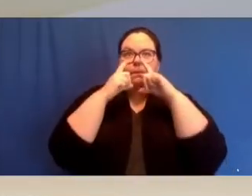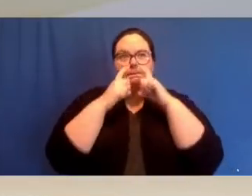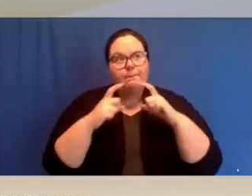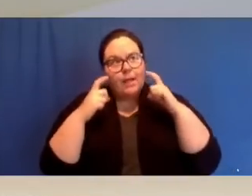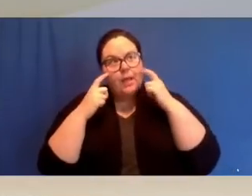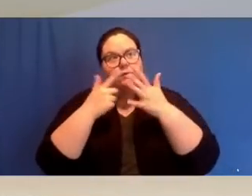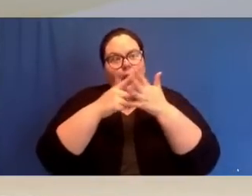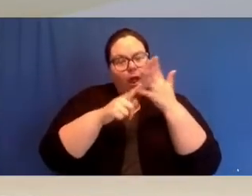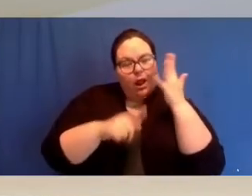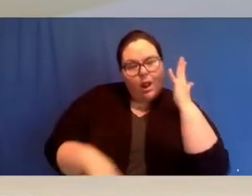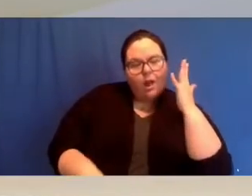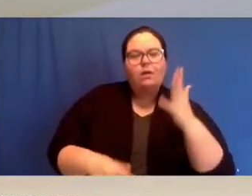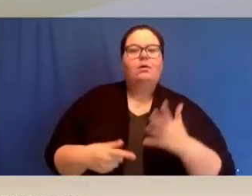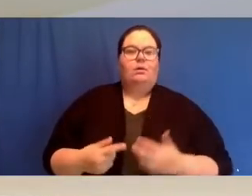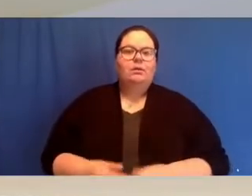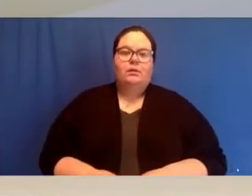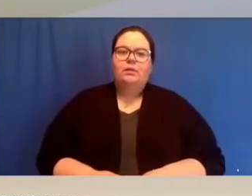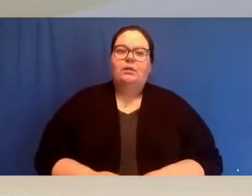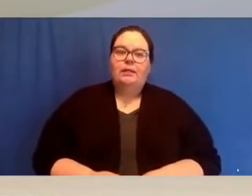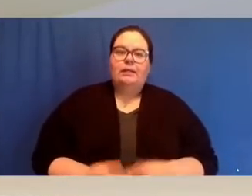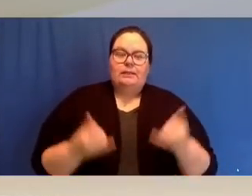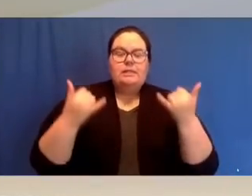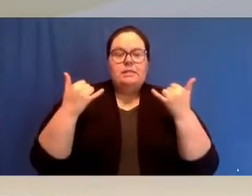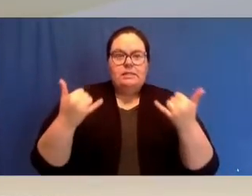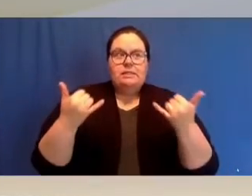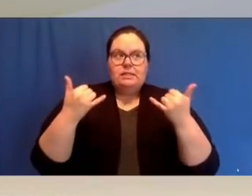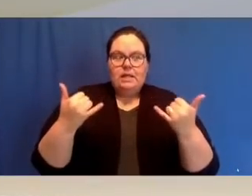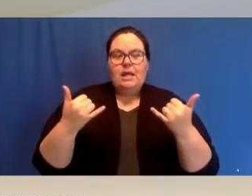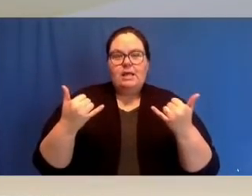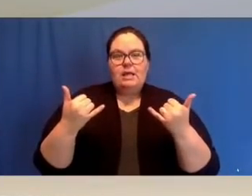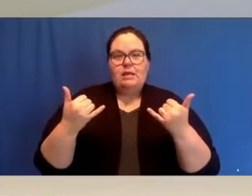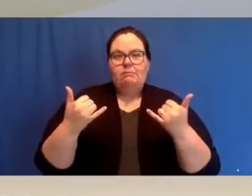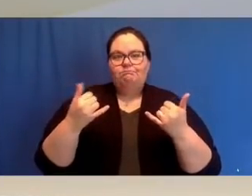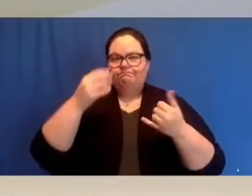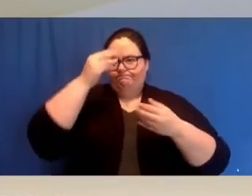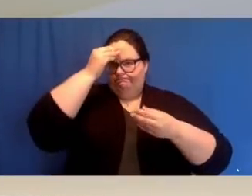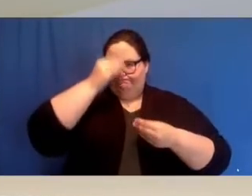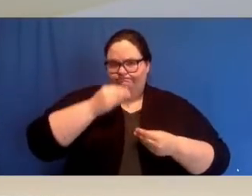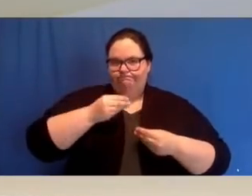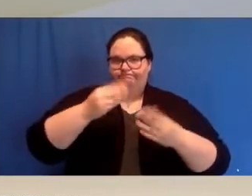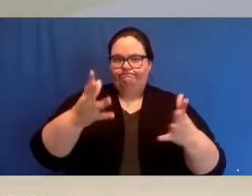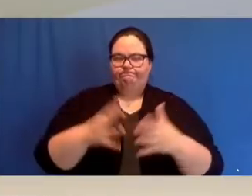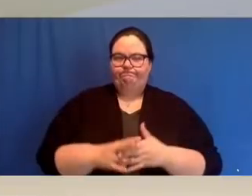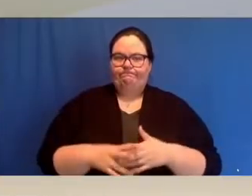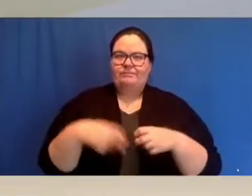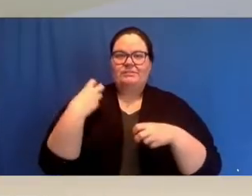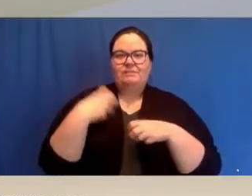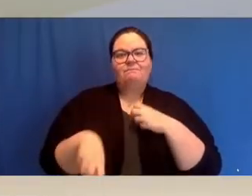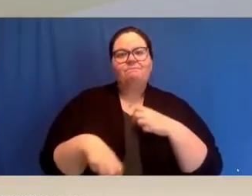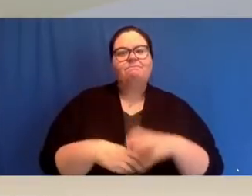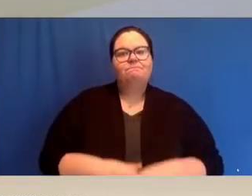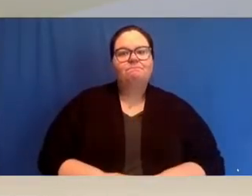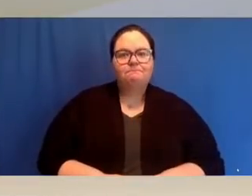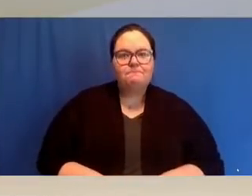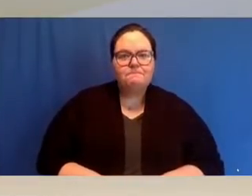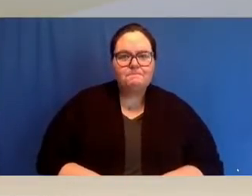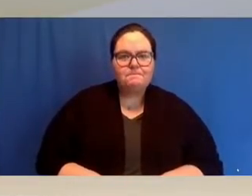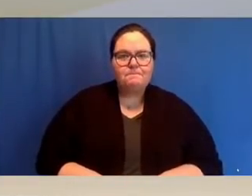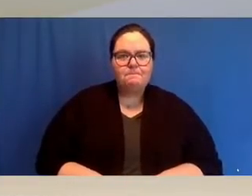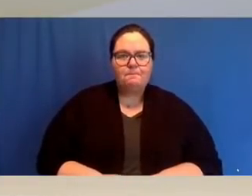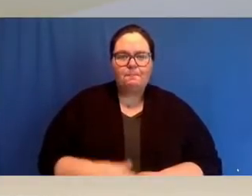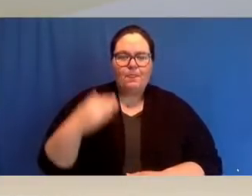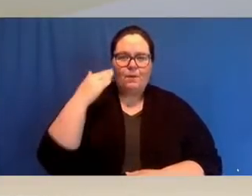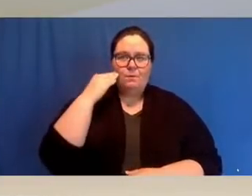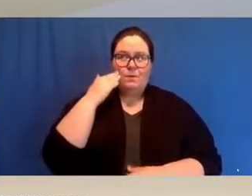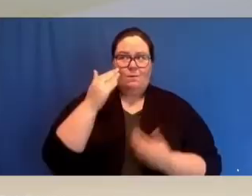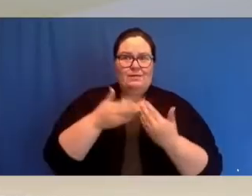quite honestly that today we have news to deliver that isn't easy to deliver, and we know that it isn't easy